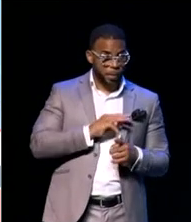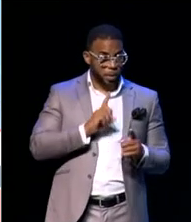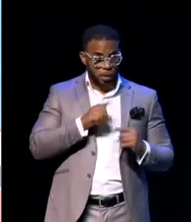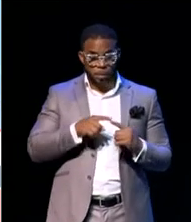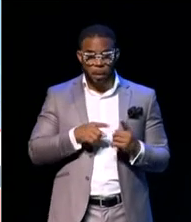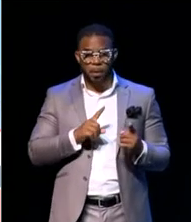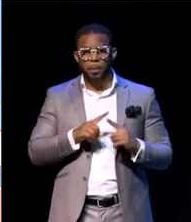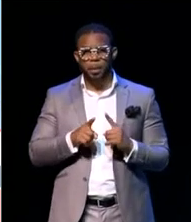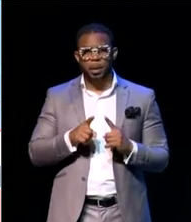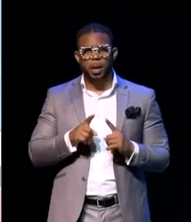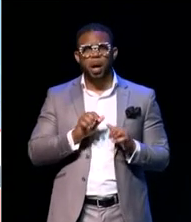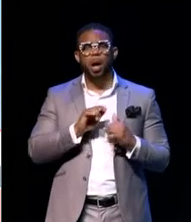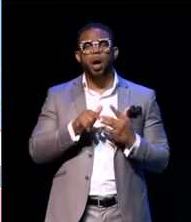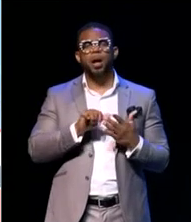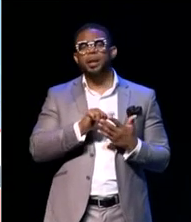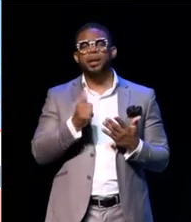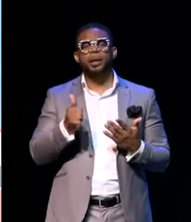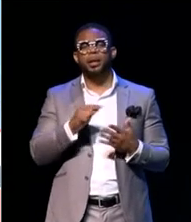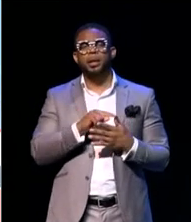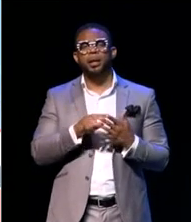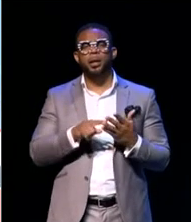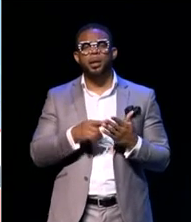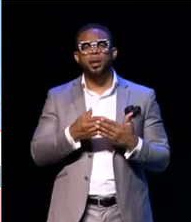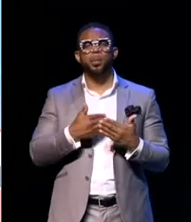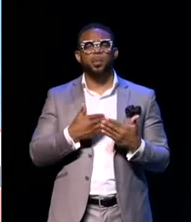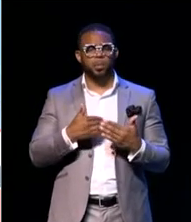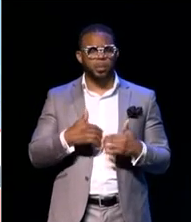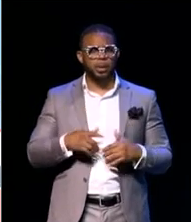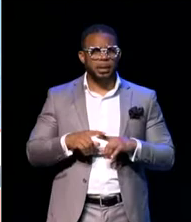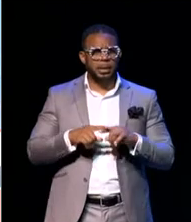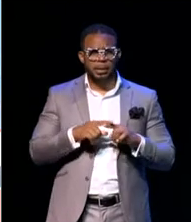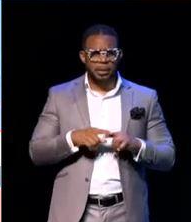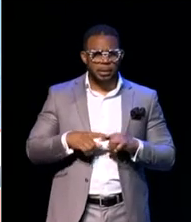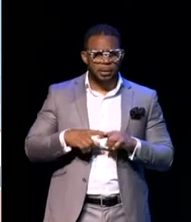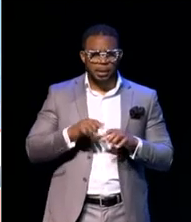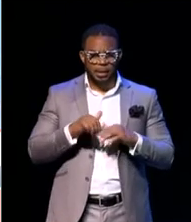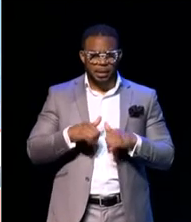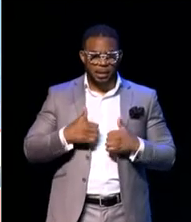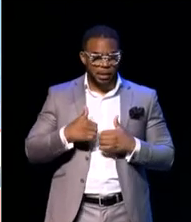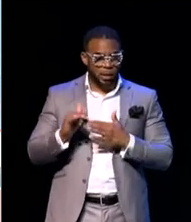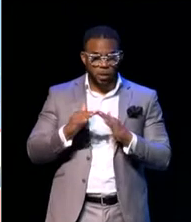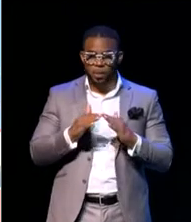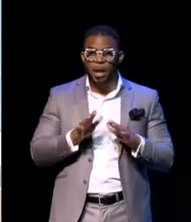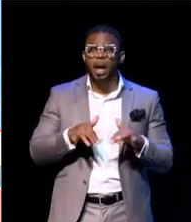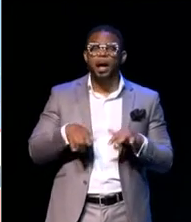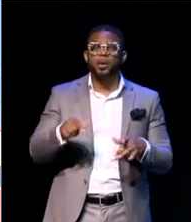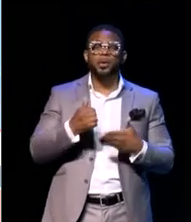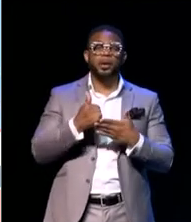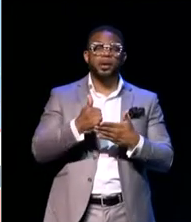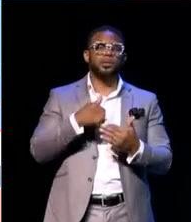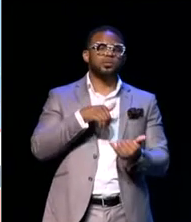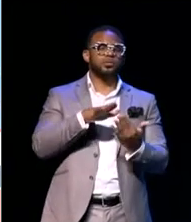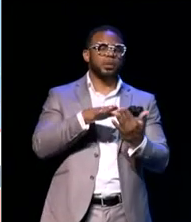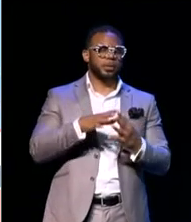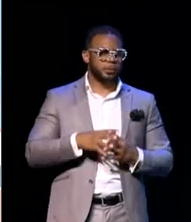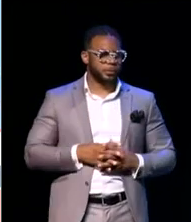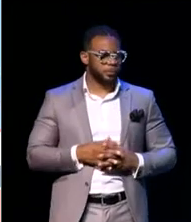talked about, but all the other pre-existing conditions that exist in this community, and how you're helping to